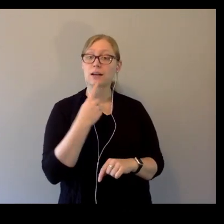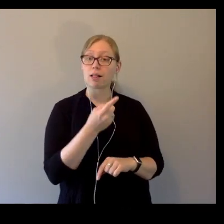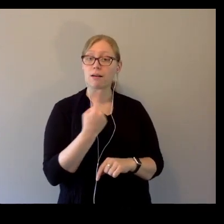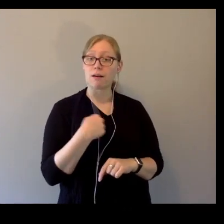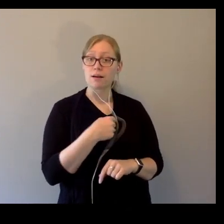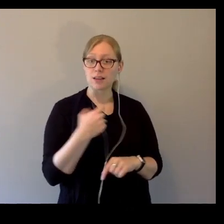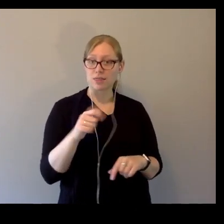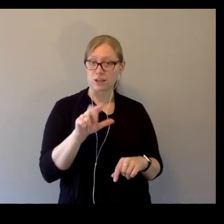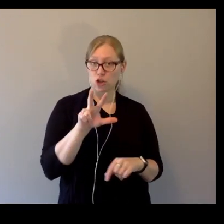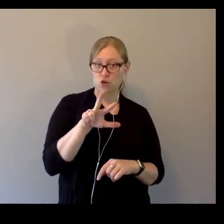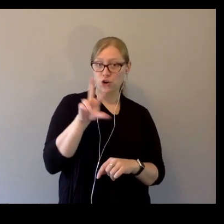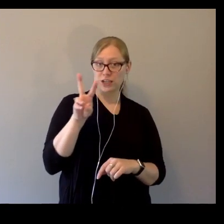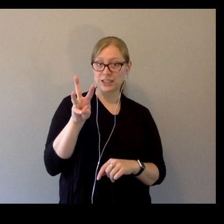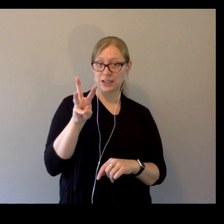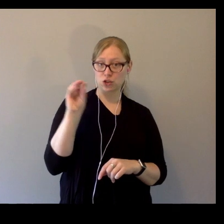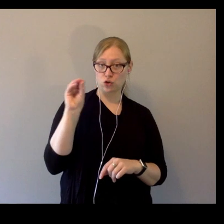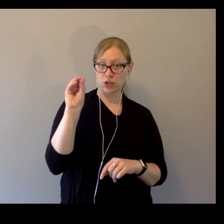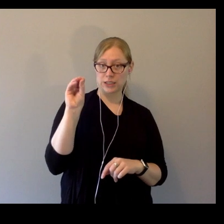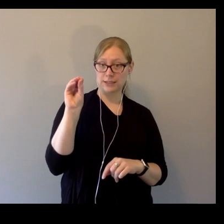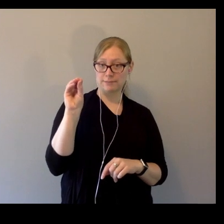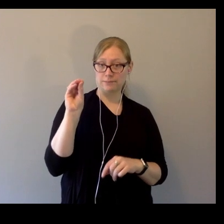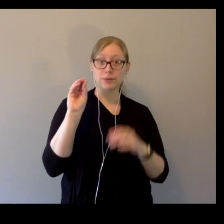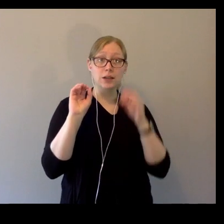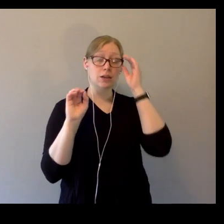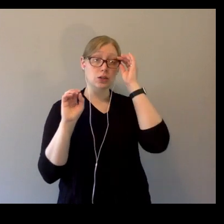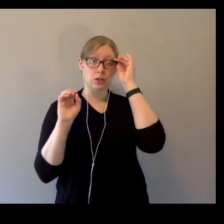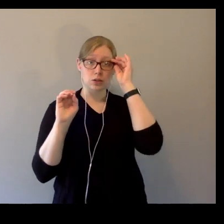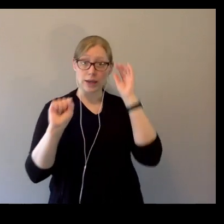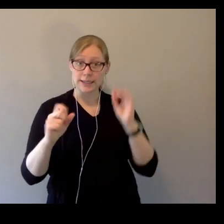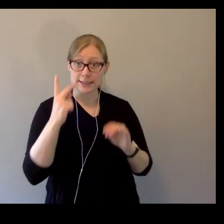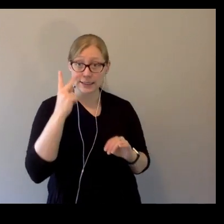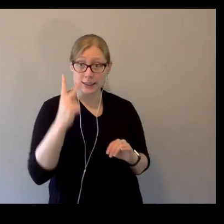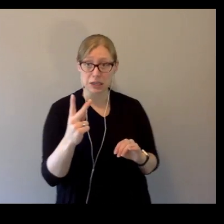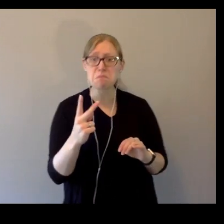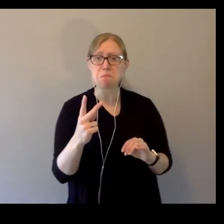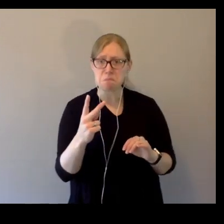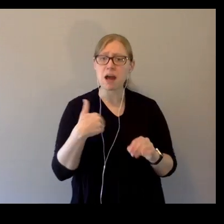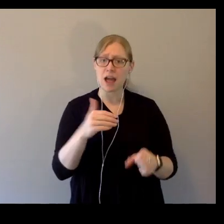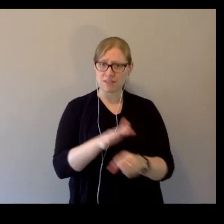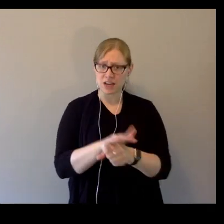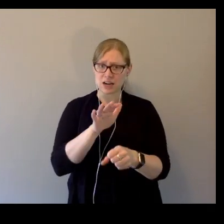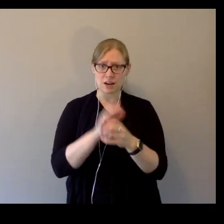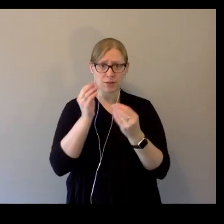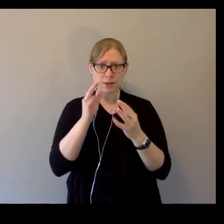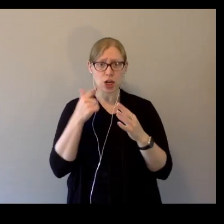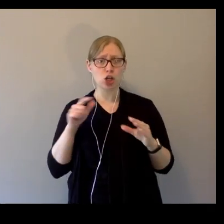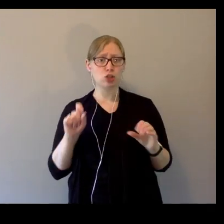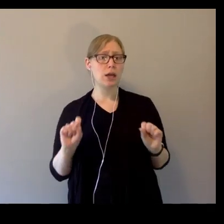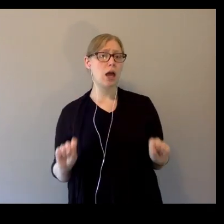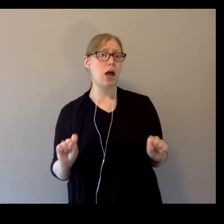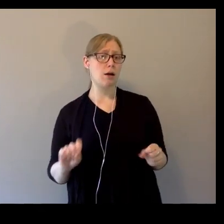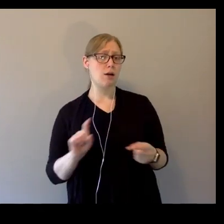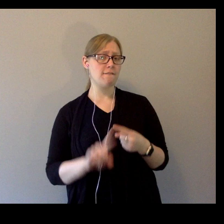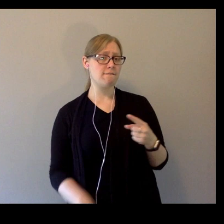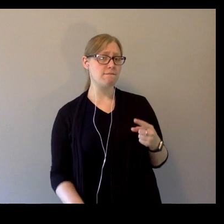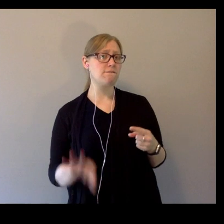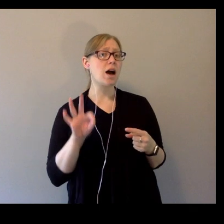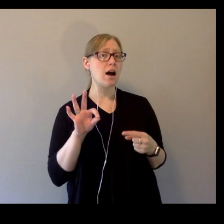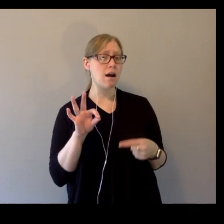degrees. So you can see we have enough information that I should be able to find